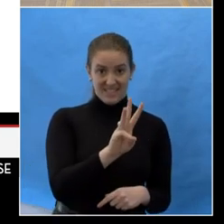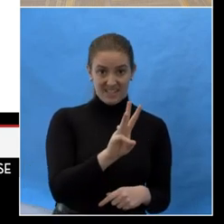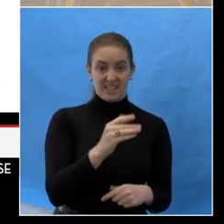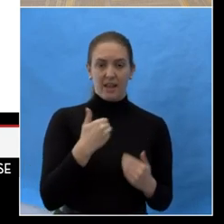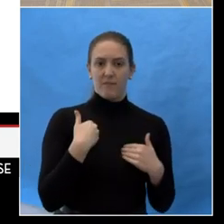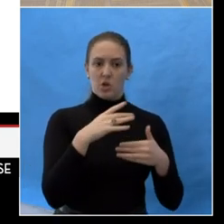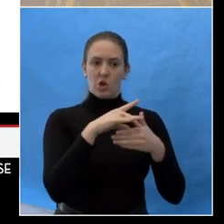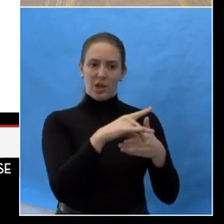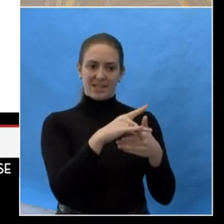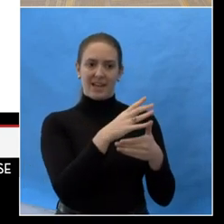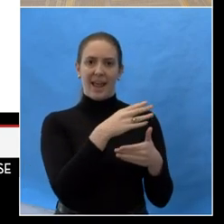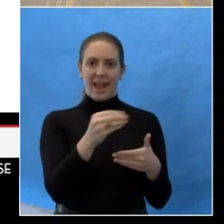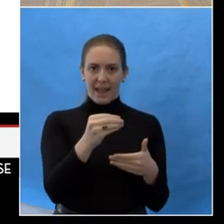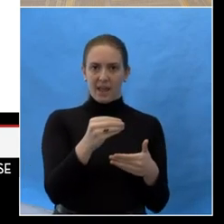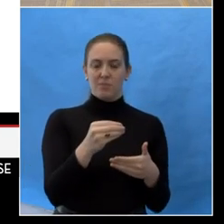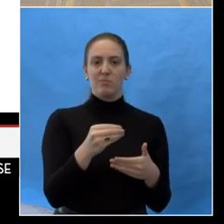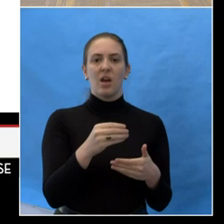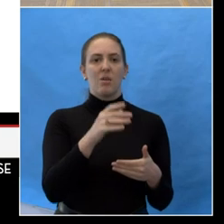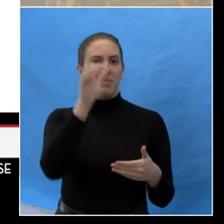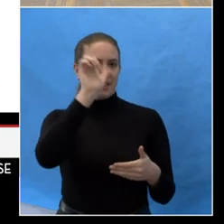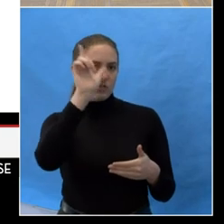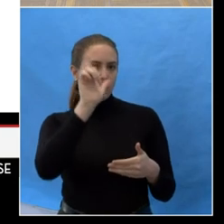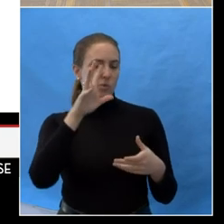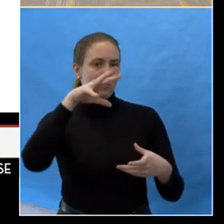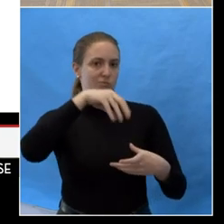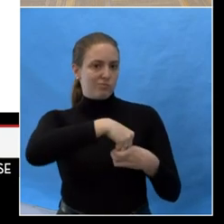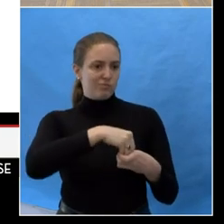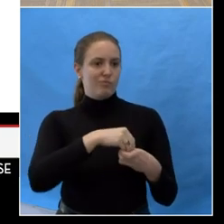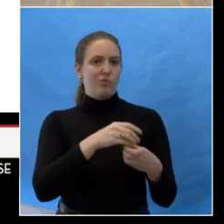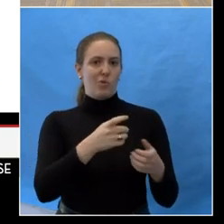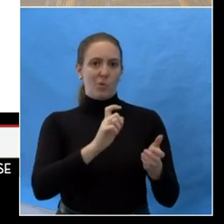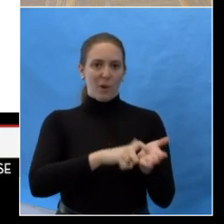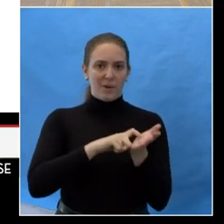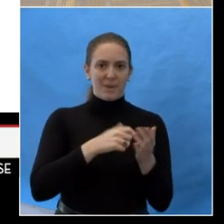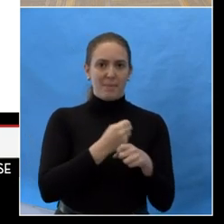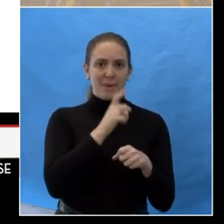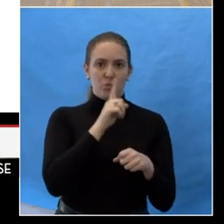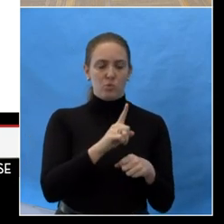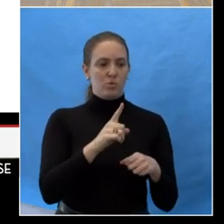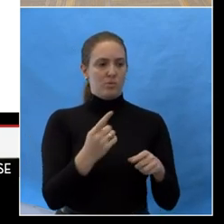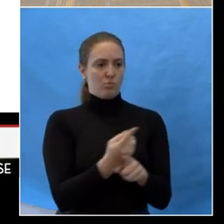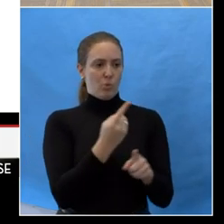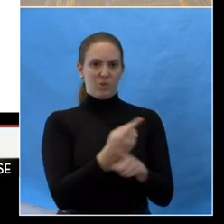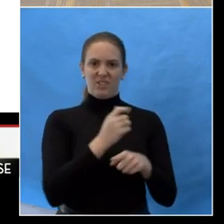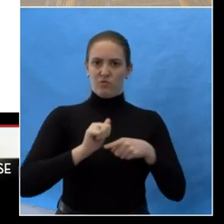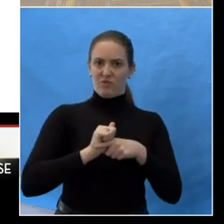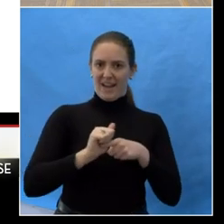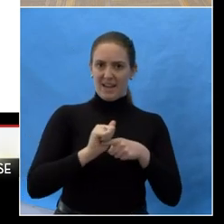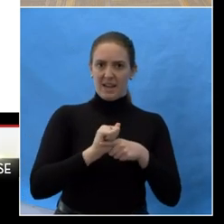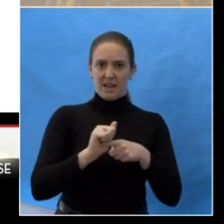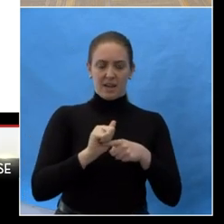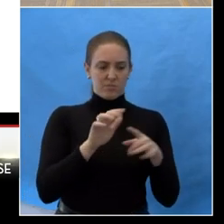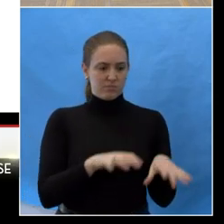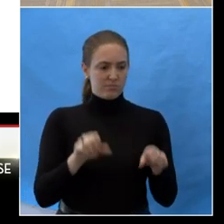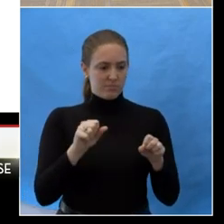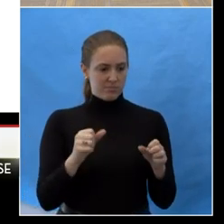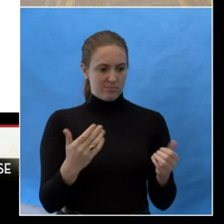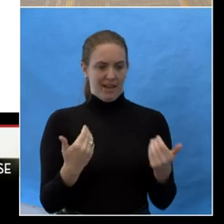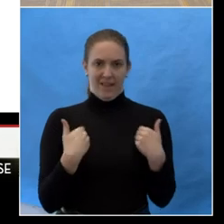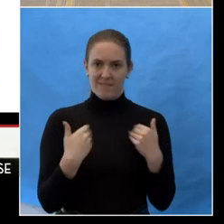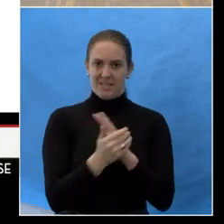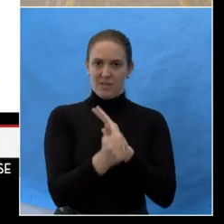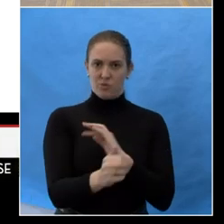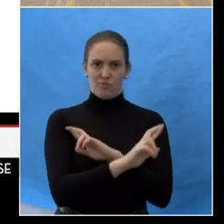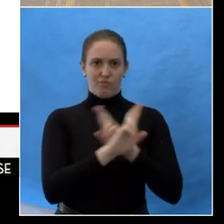logistical requirements to ensuring all of the required educators meaningfully receive the training that they need and are able to demonstrate competency